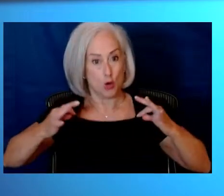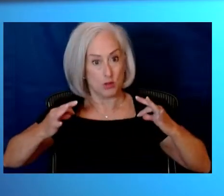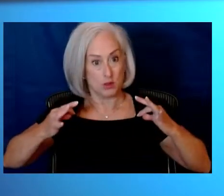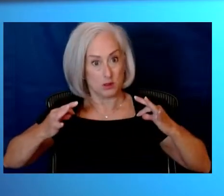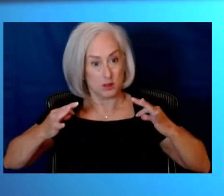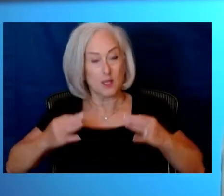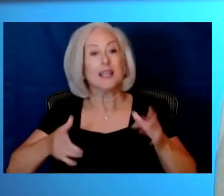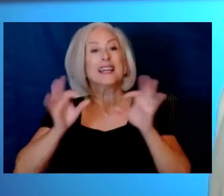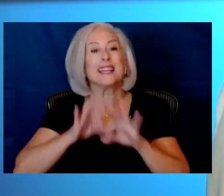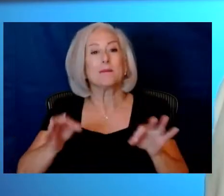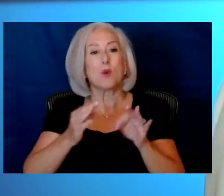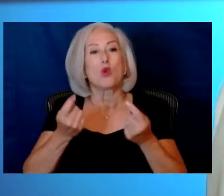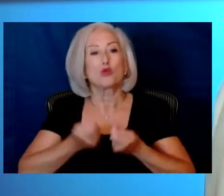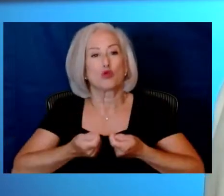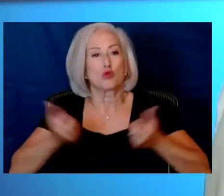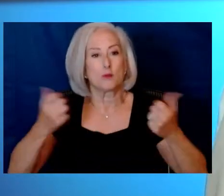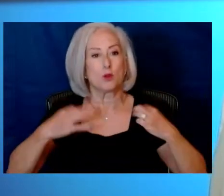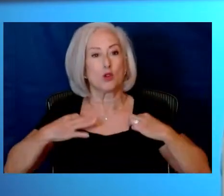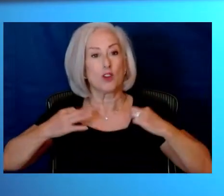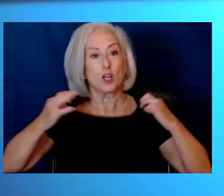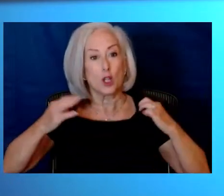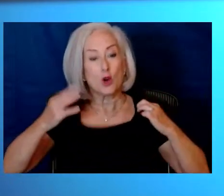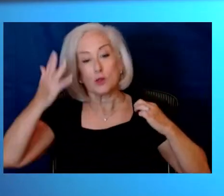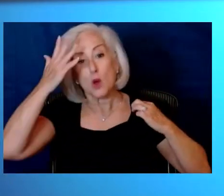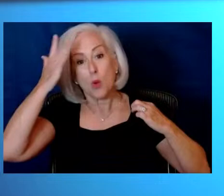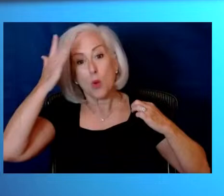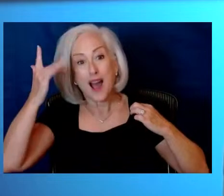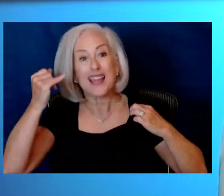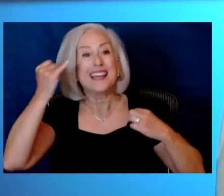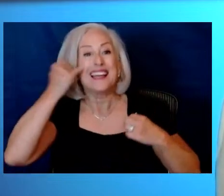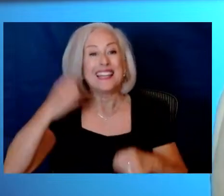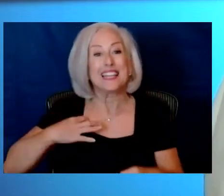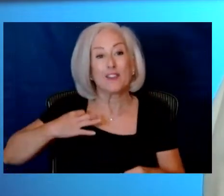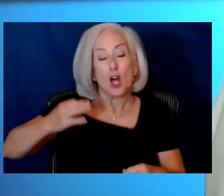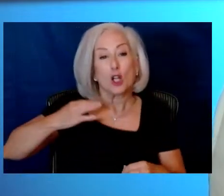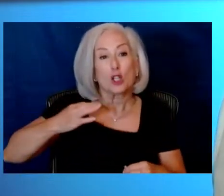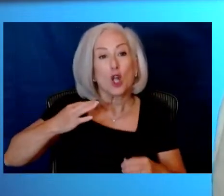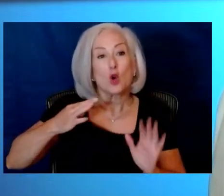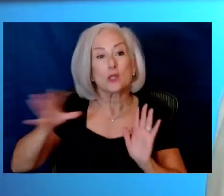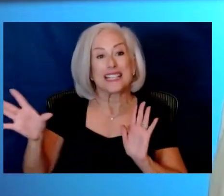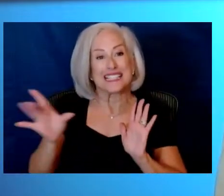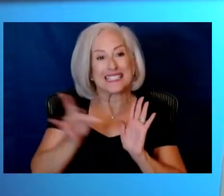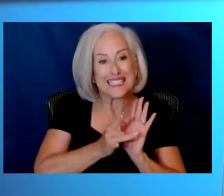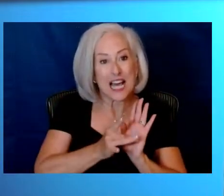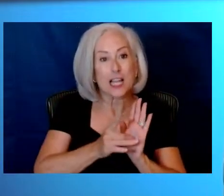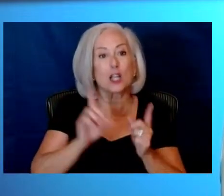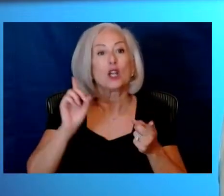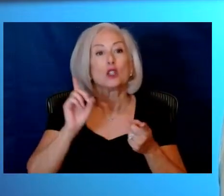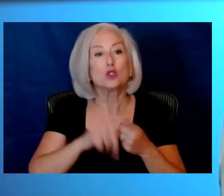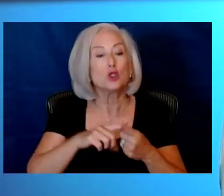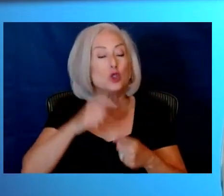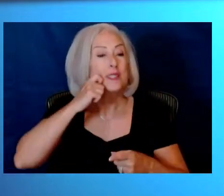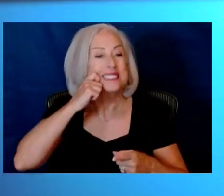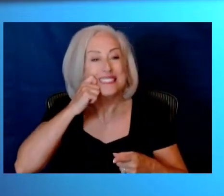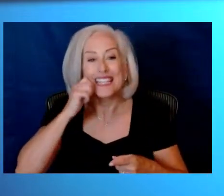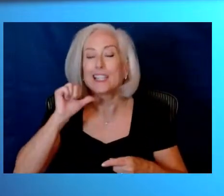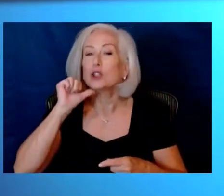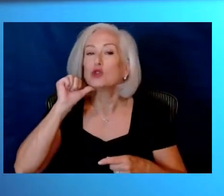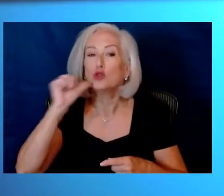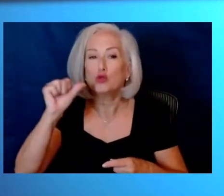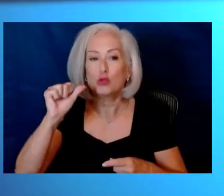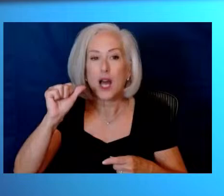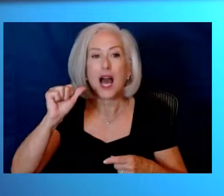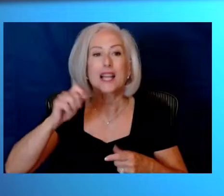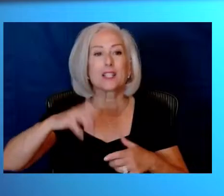the clothing is stuck to, that the burn clothing is stuck to the skin, do not try to pull it out or peel it off, because then you may end up doing more